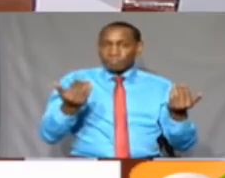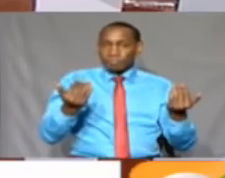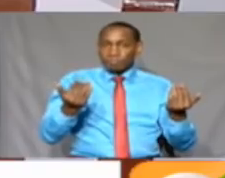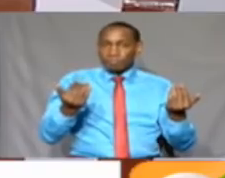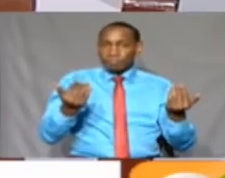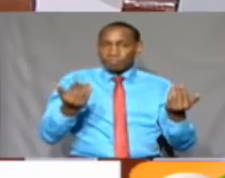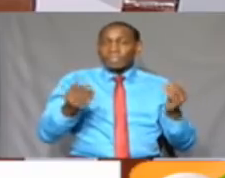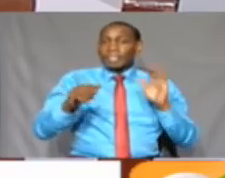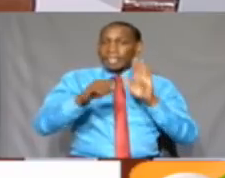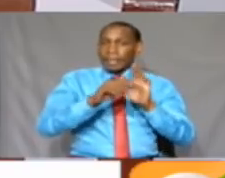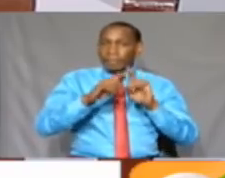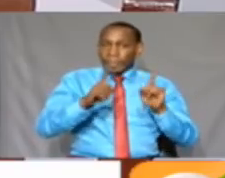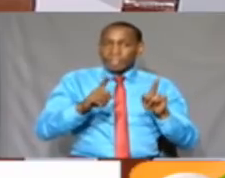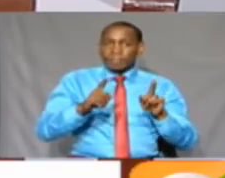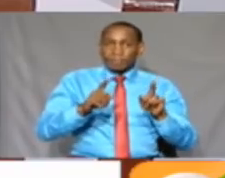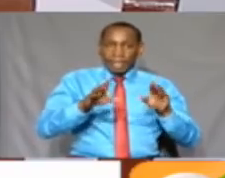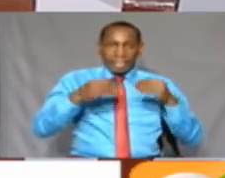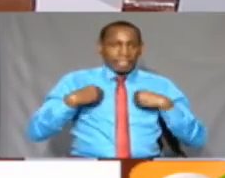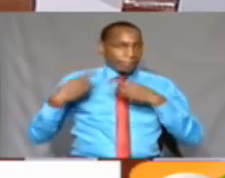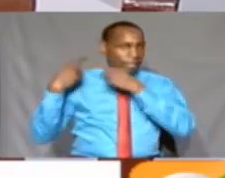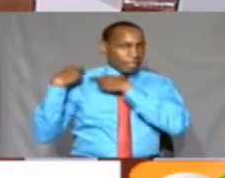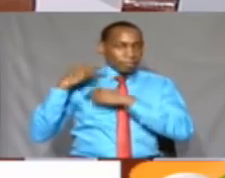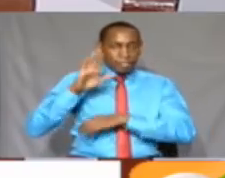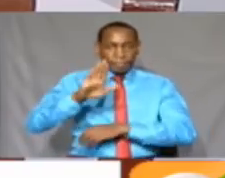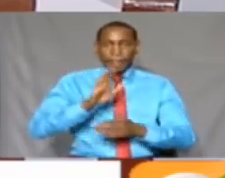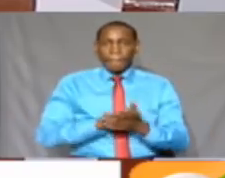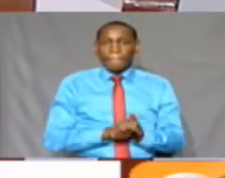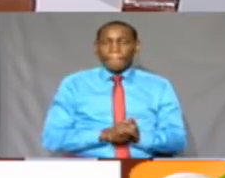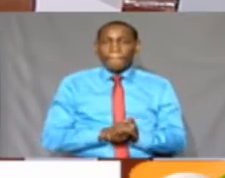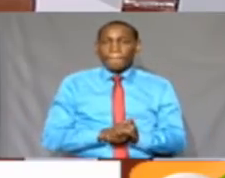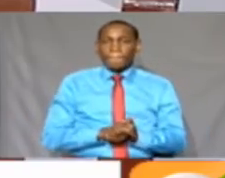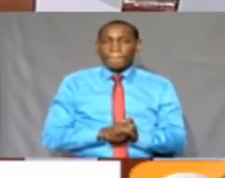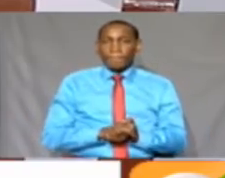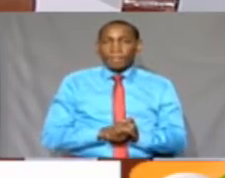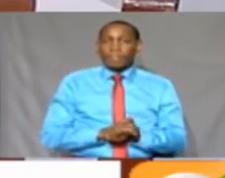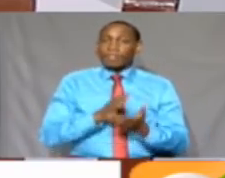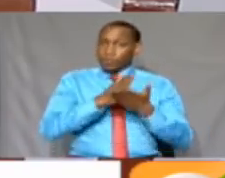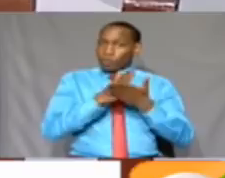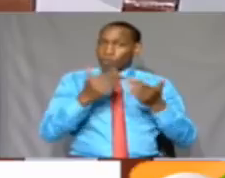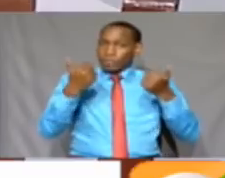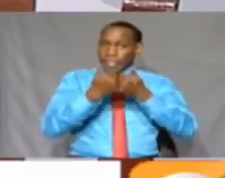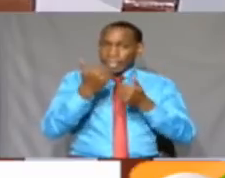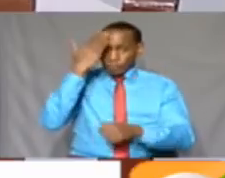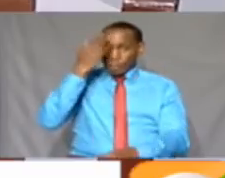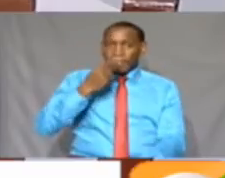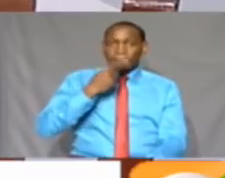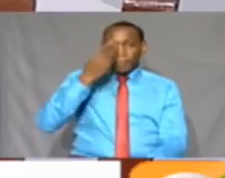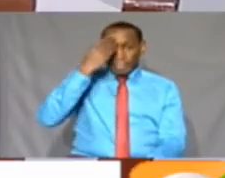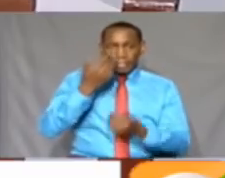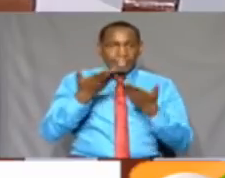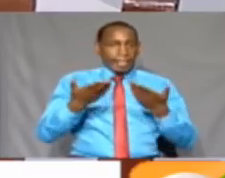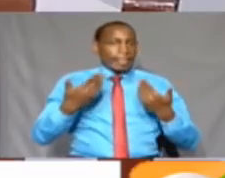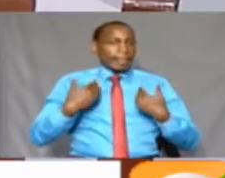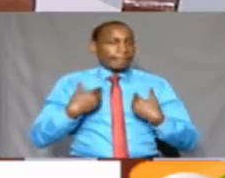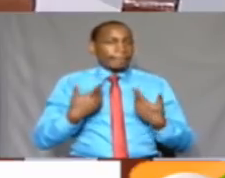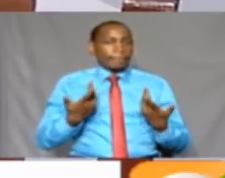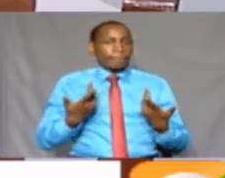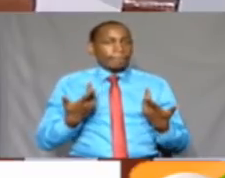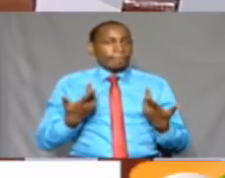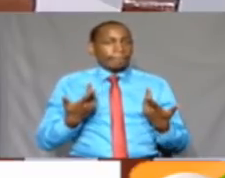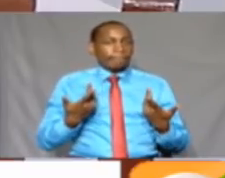badly. But do your role. Yeah. Do your role. Absolutely. I know there, it's a challenge because parents now are facing, you know,